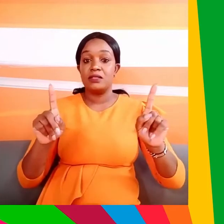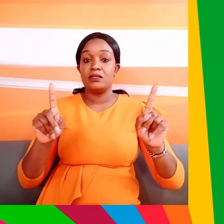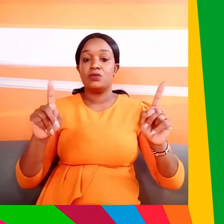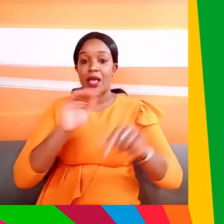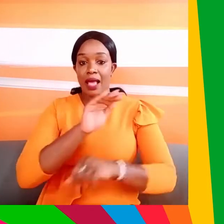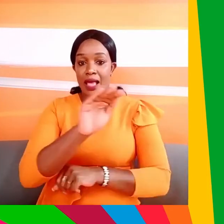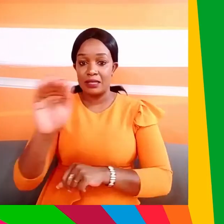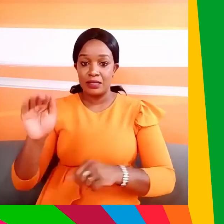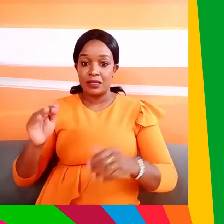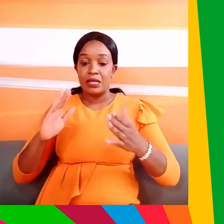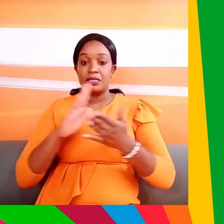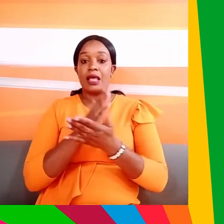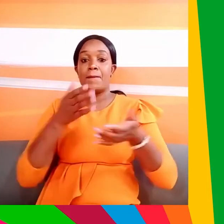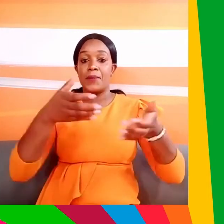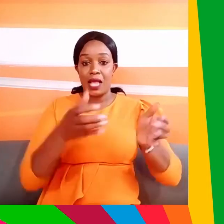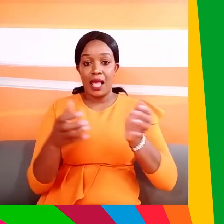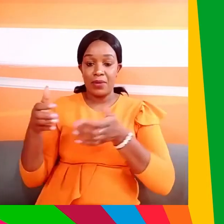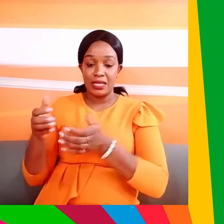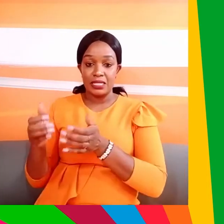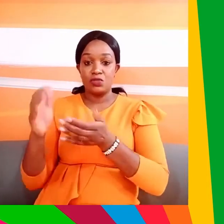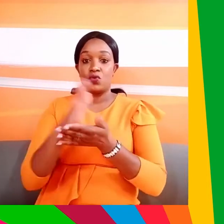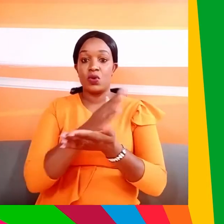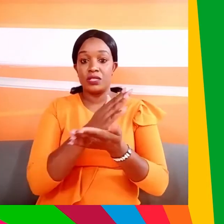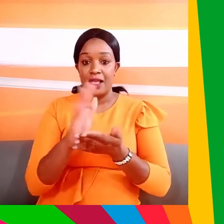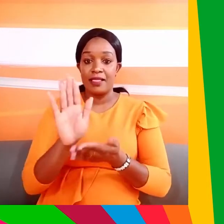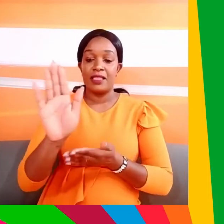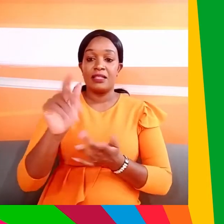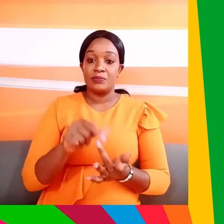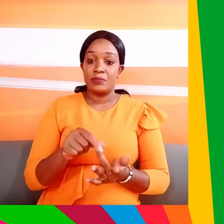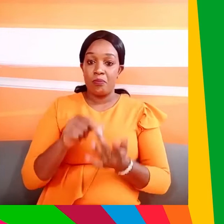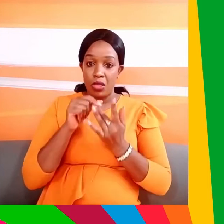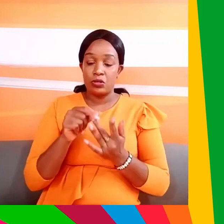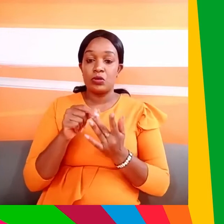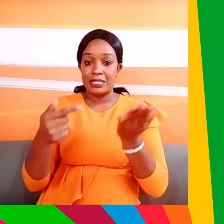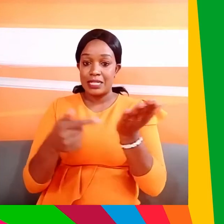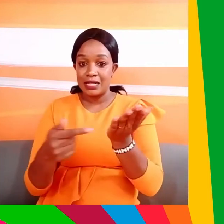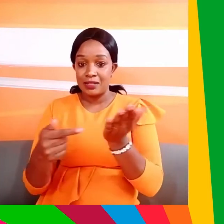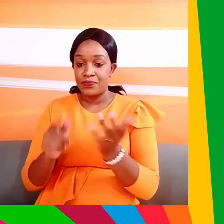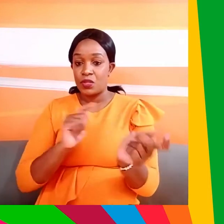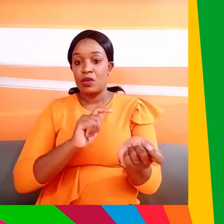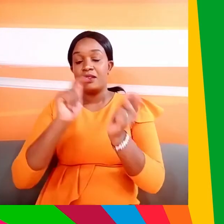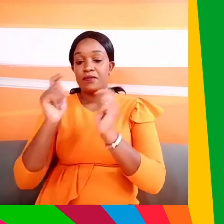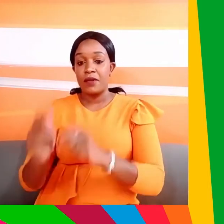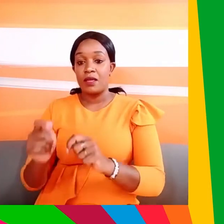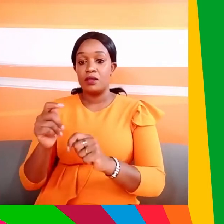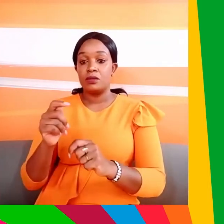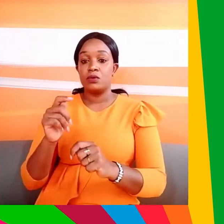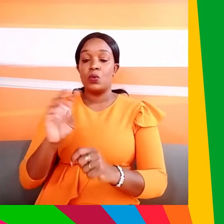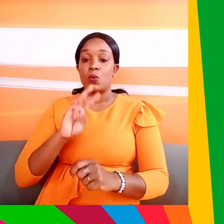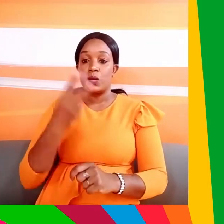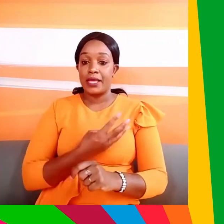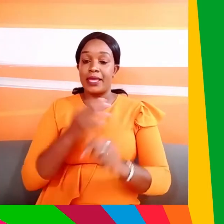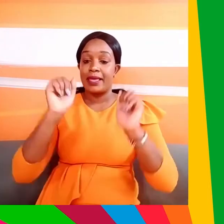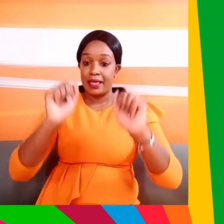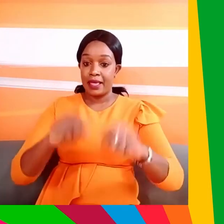companies to share intellectual property, to share technology transfer, so that we can make sure that there are enough